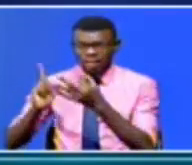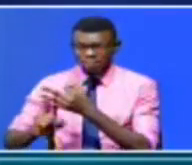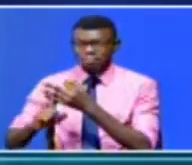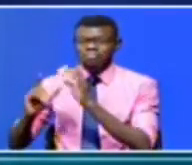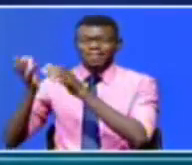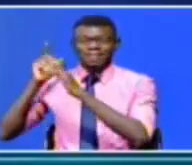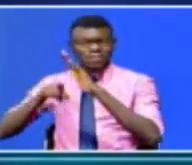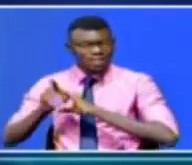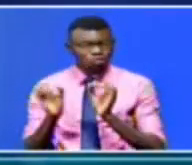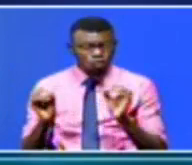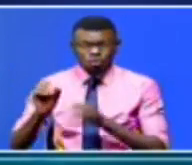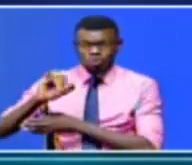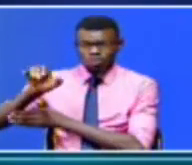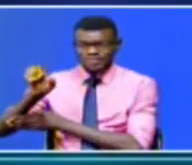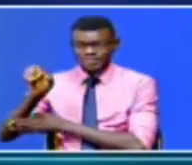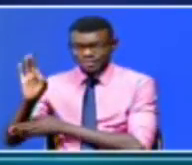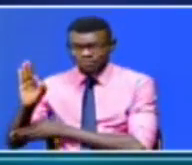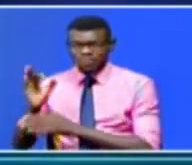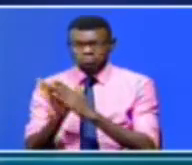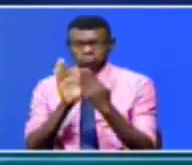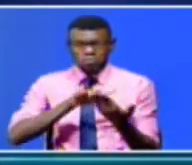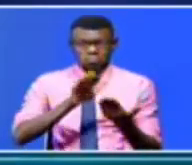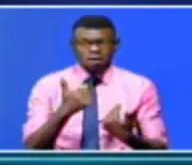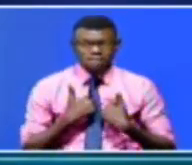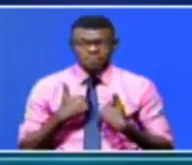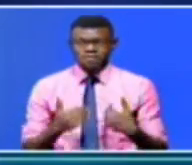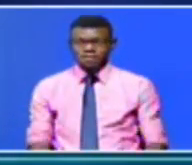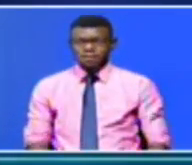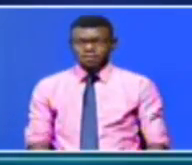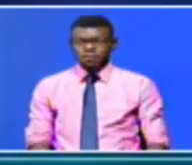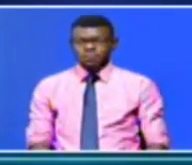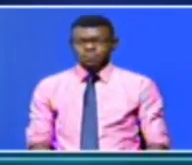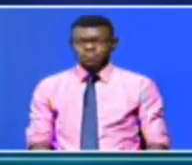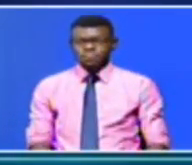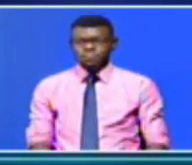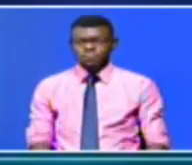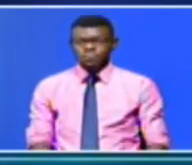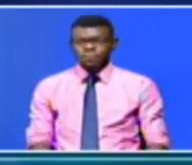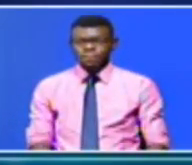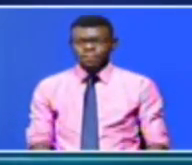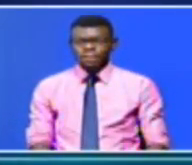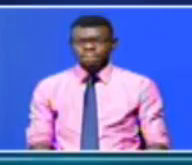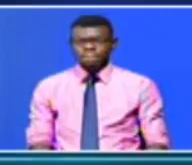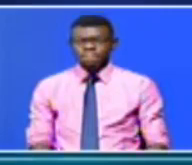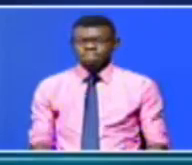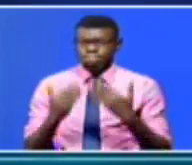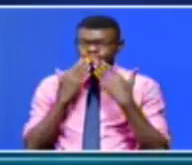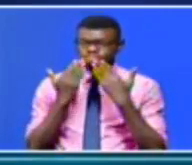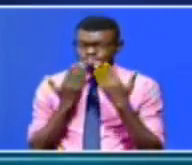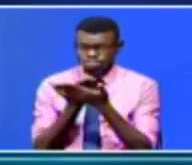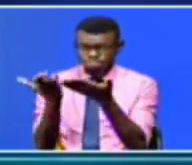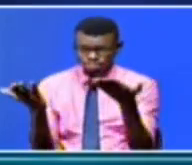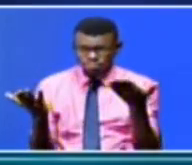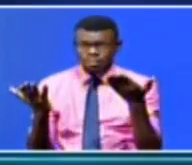Kilifi. KTN's Jeff Kirui with the details. All well. Asante kwa kufika kwenu. With